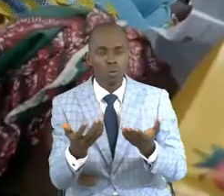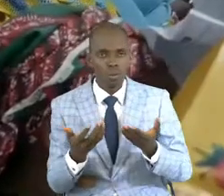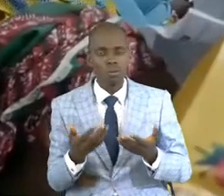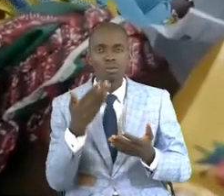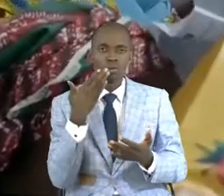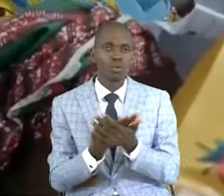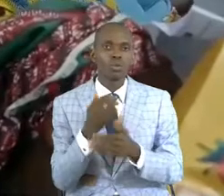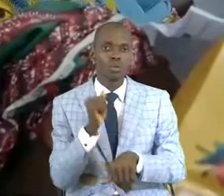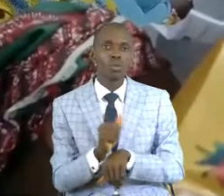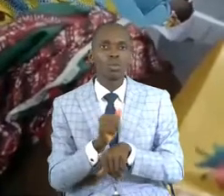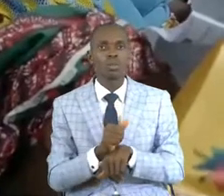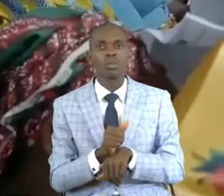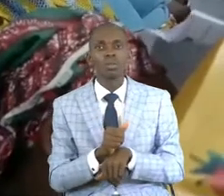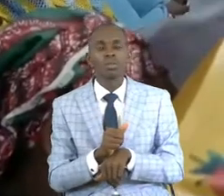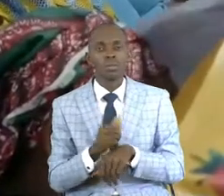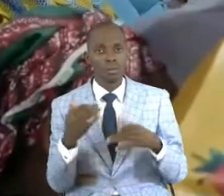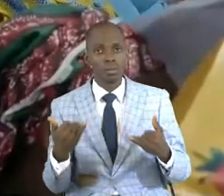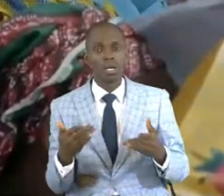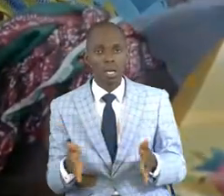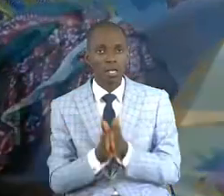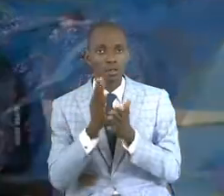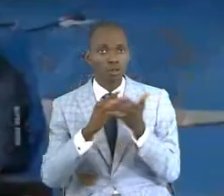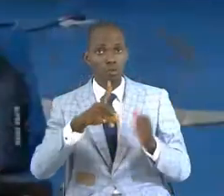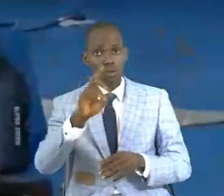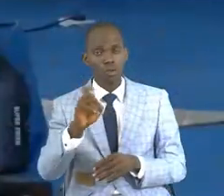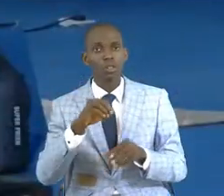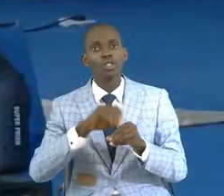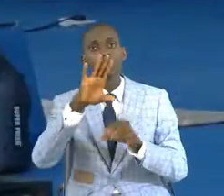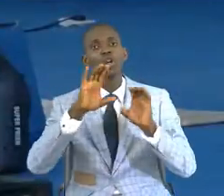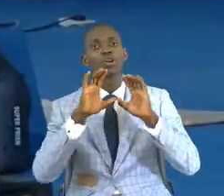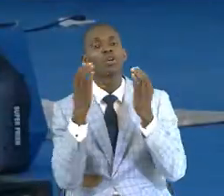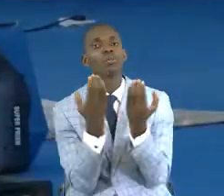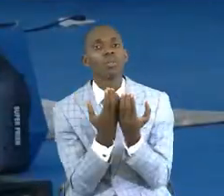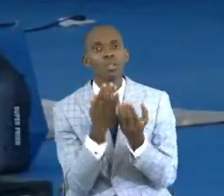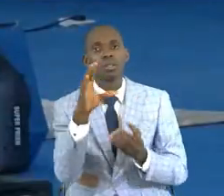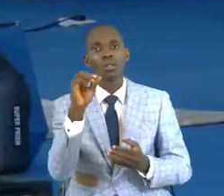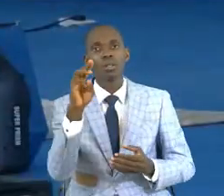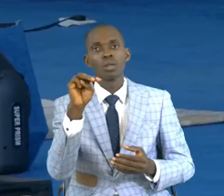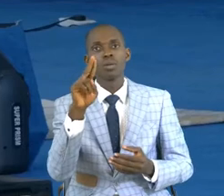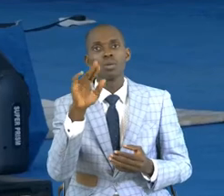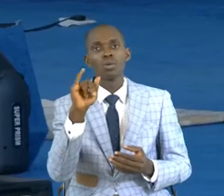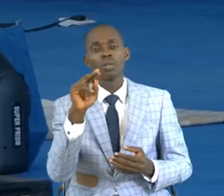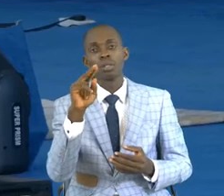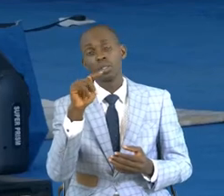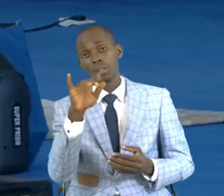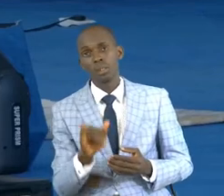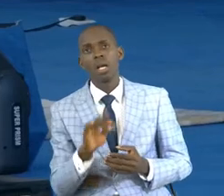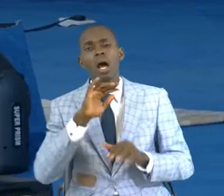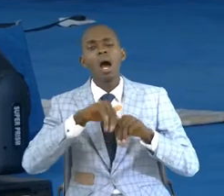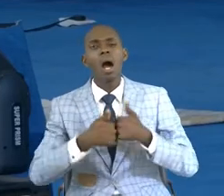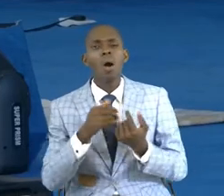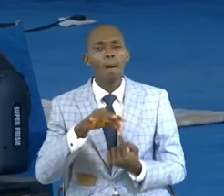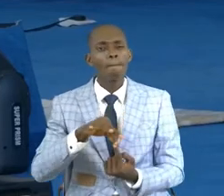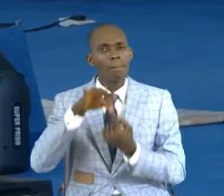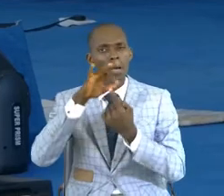ask you some questions now. In your community, how peculiar are you? In your